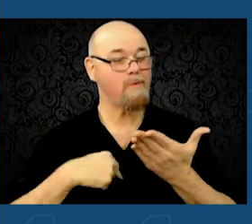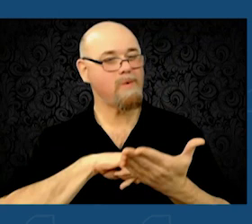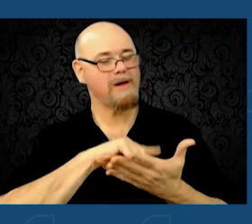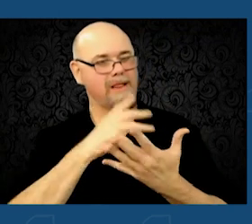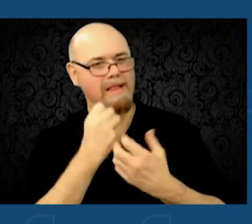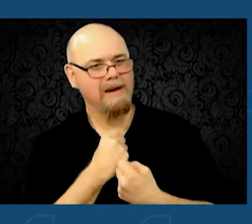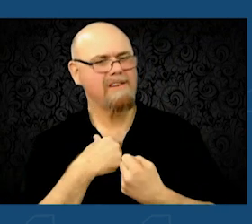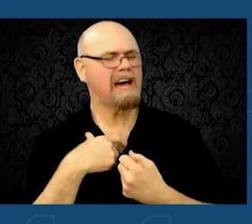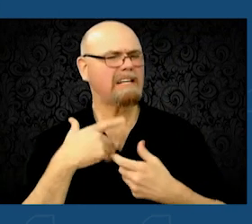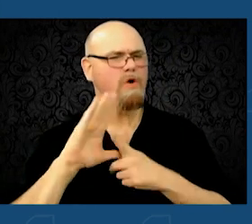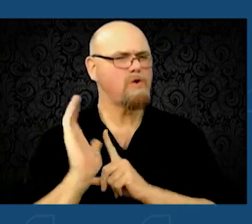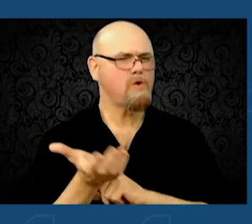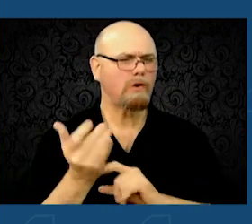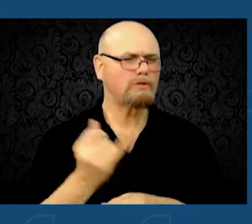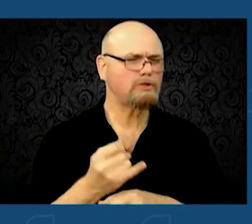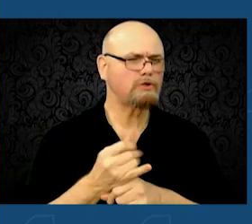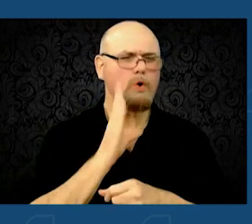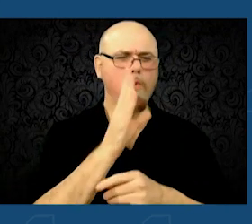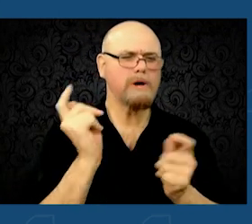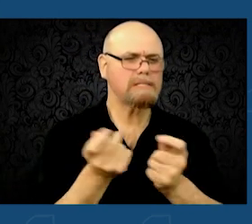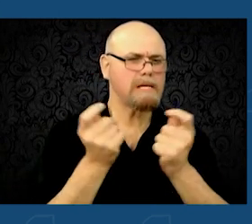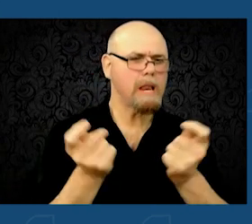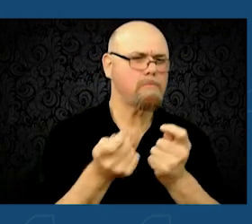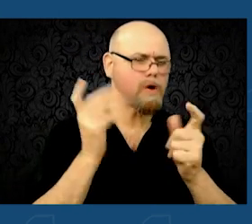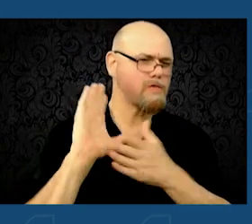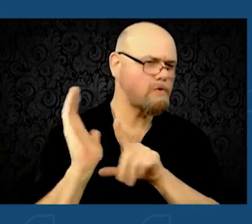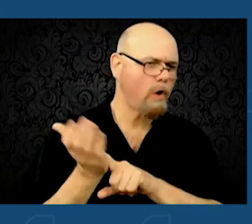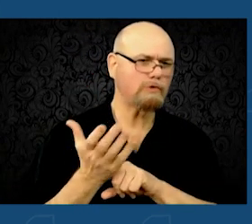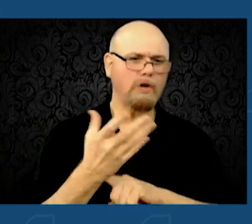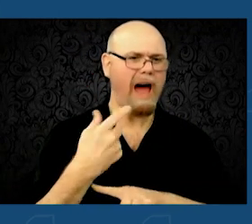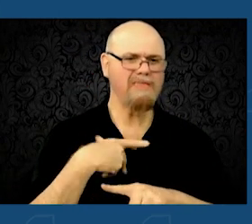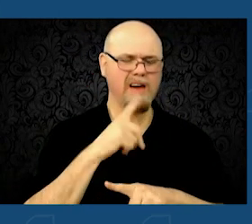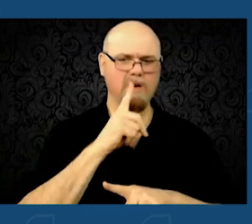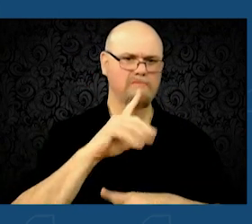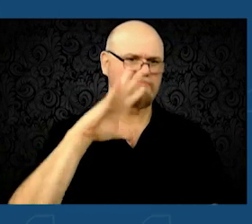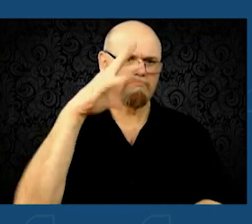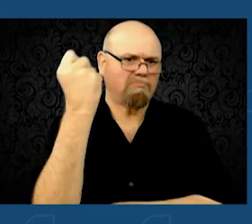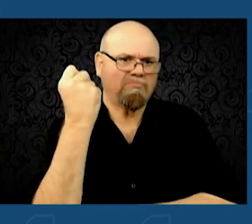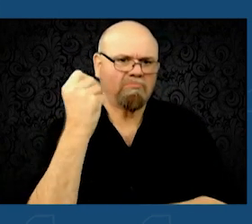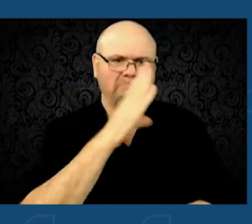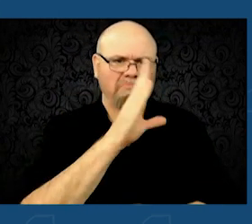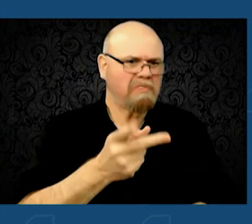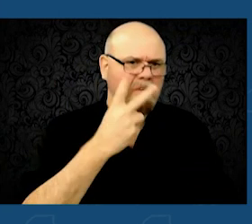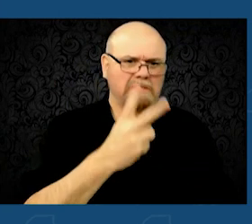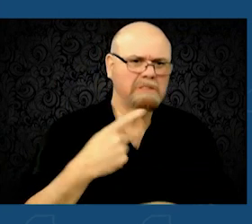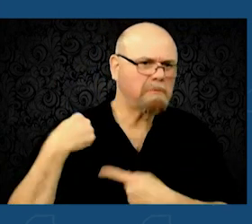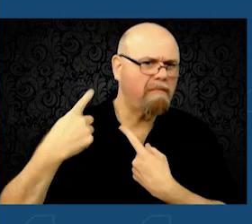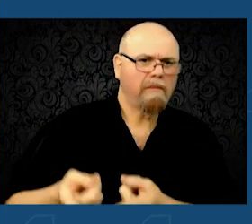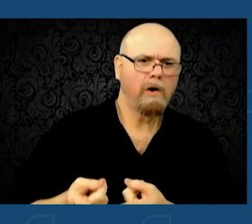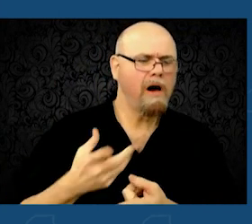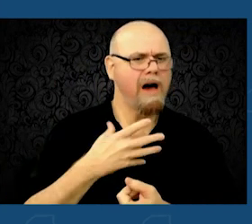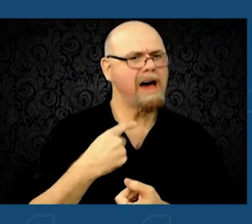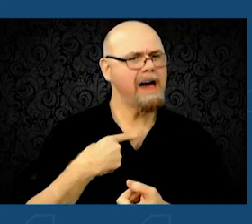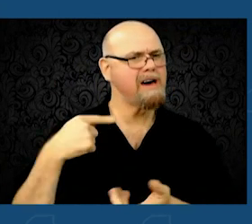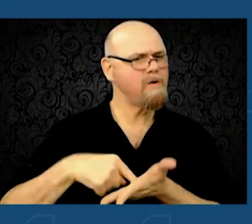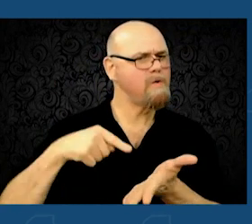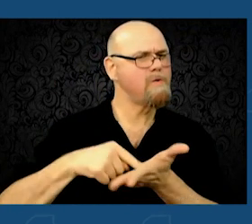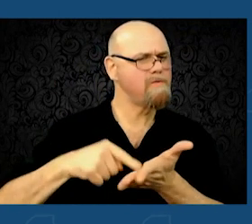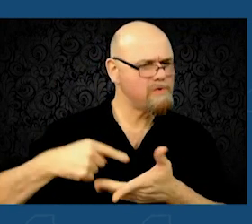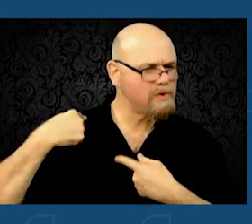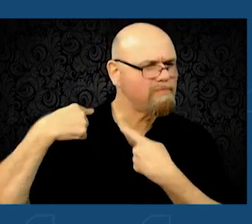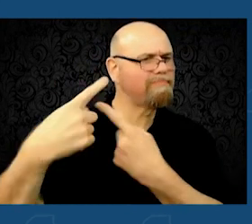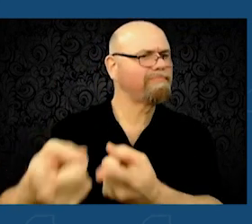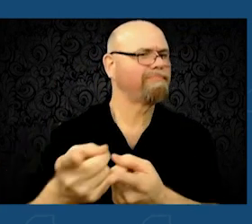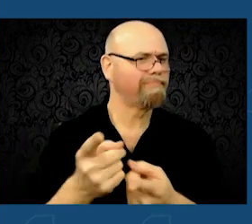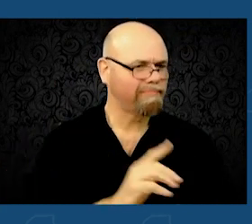of culture. It's unprecedented in upstate New York, and it is long overdue.